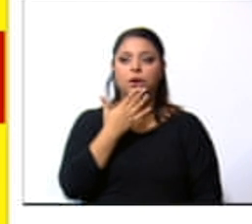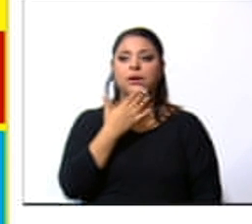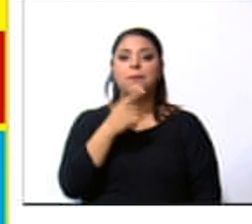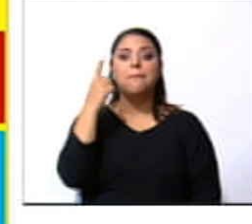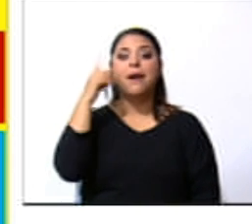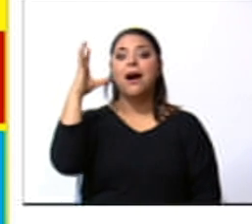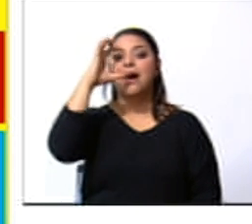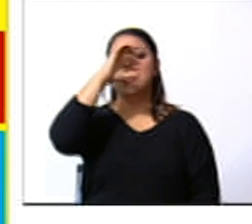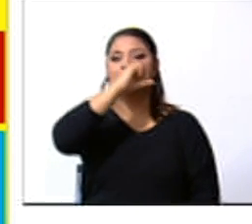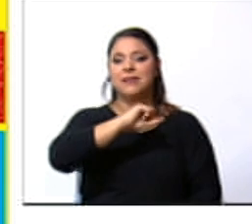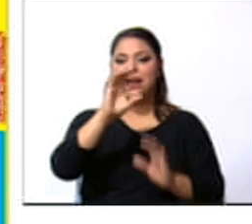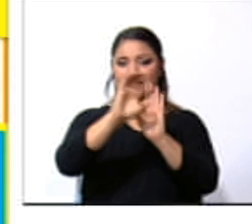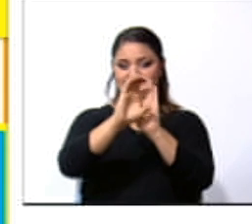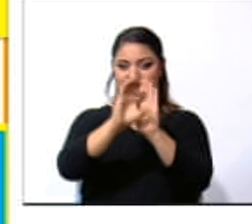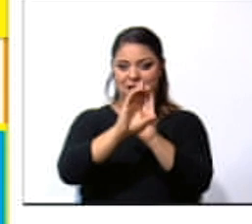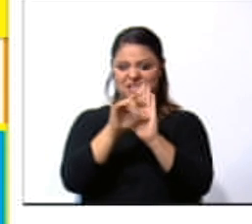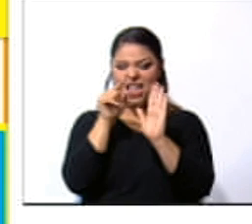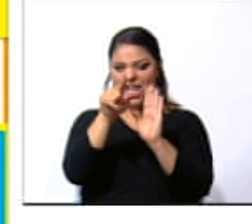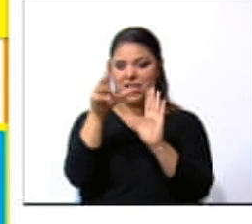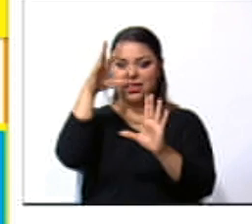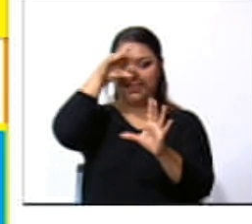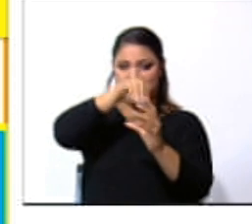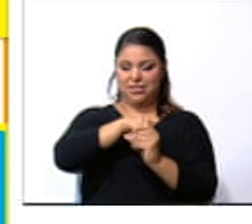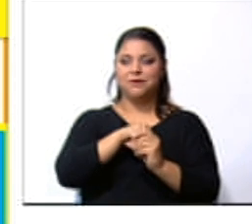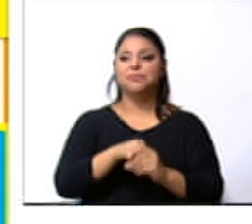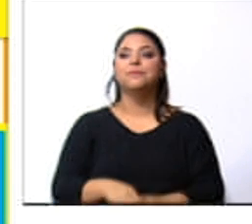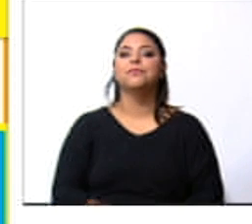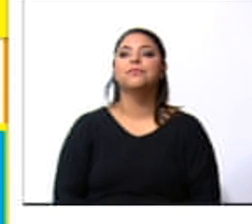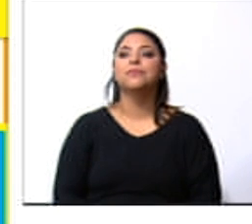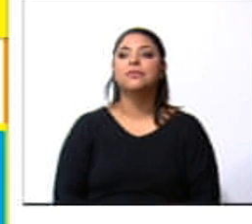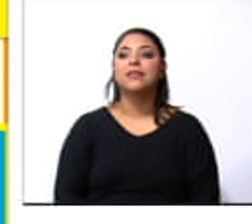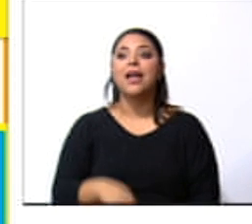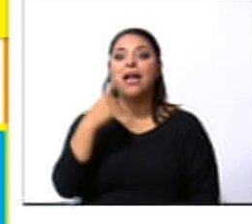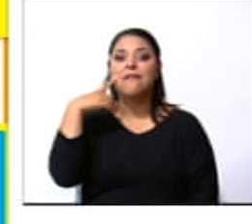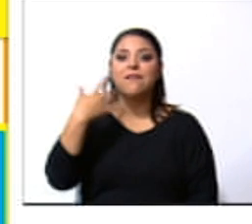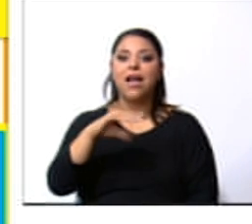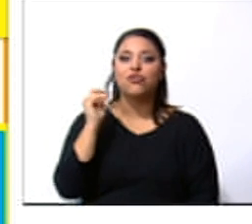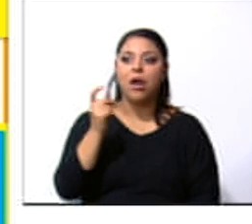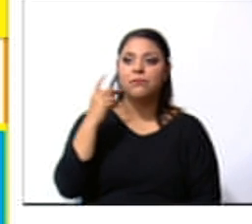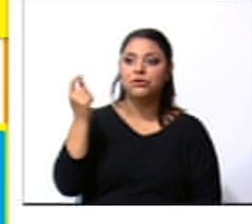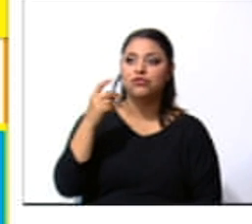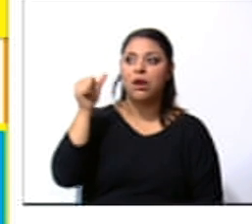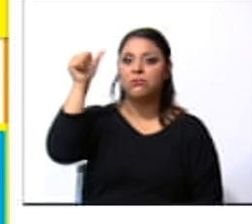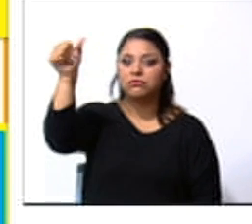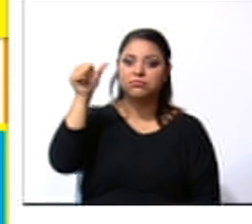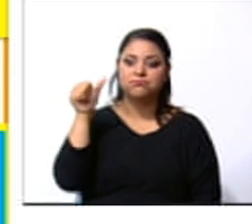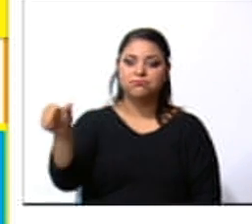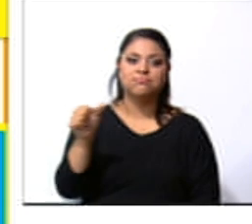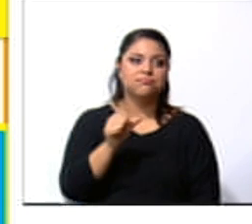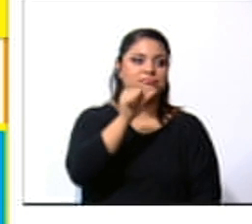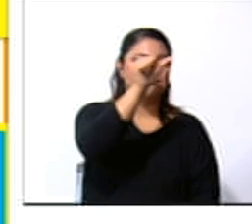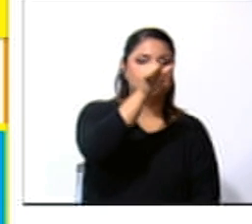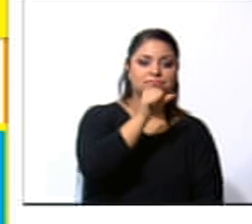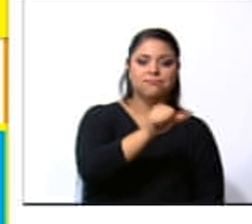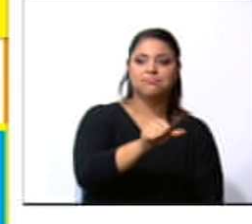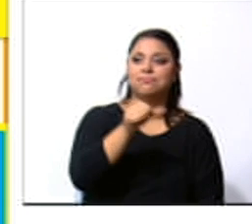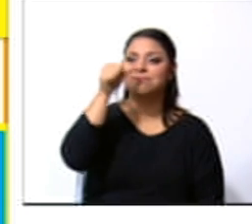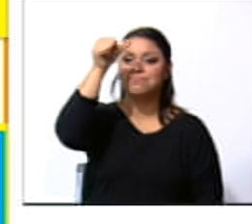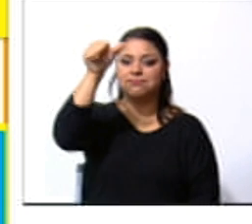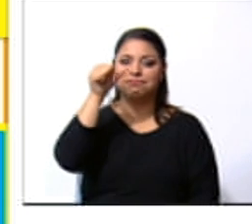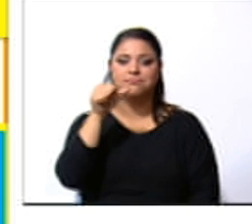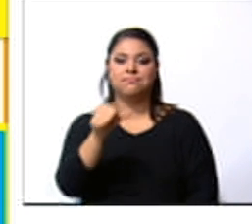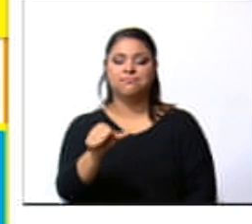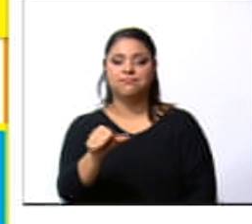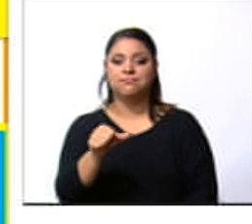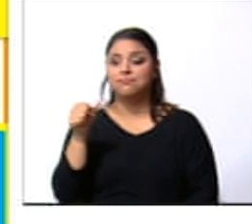guess the picture or the image. Wow, you're doing it too fast, Osvaldo. I'm gonna press these colors. I'm